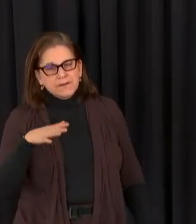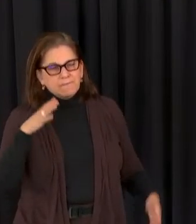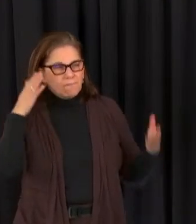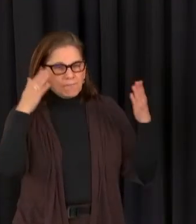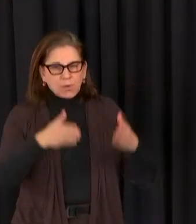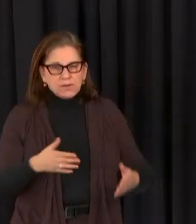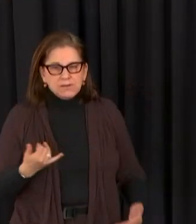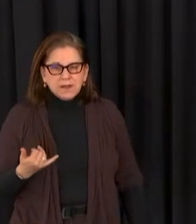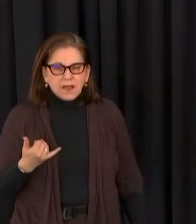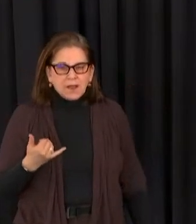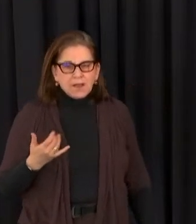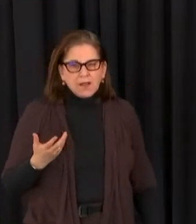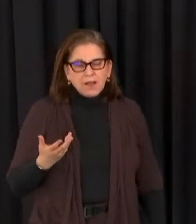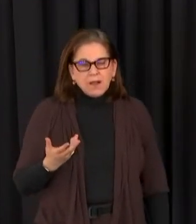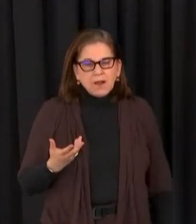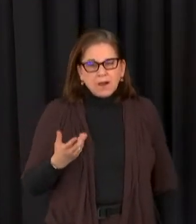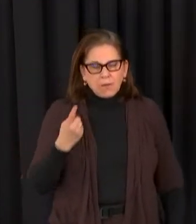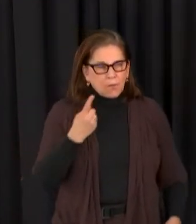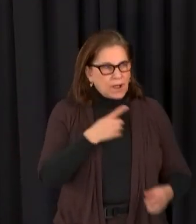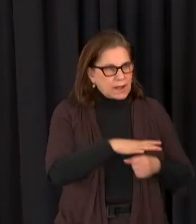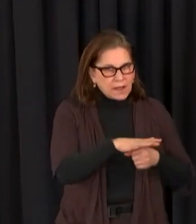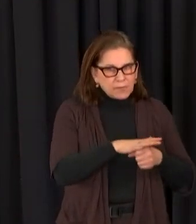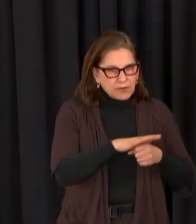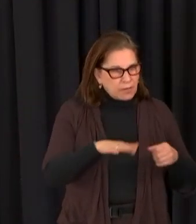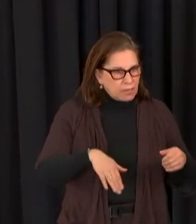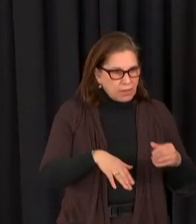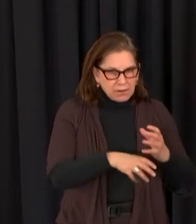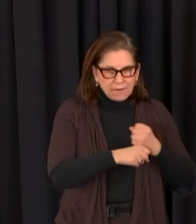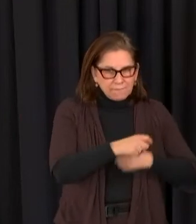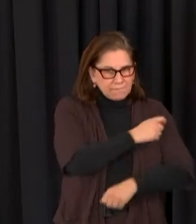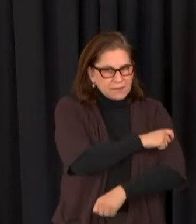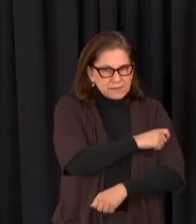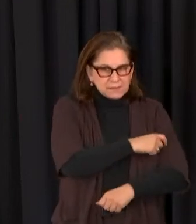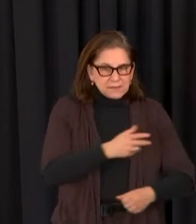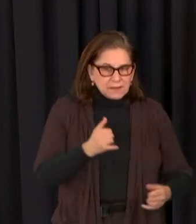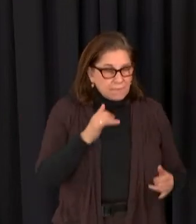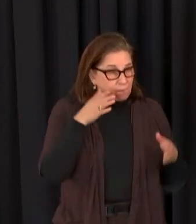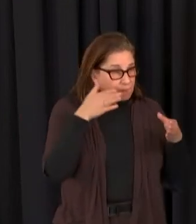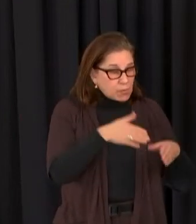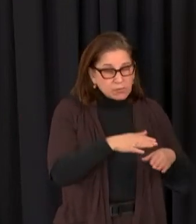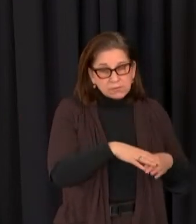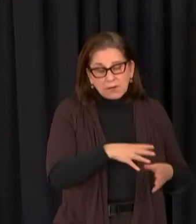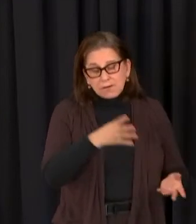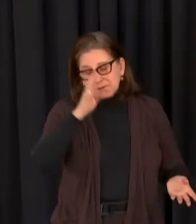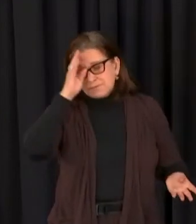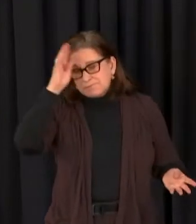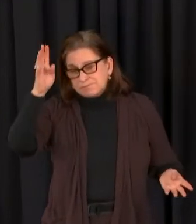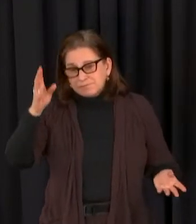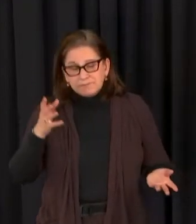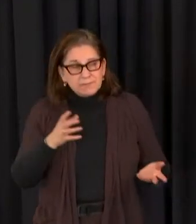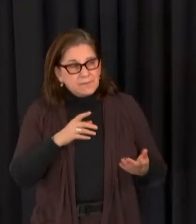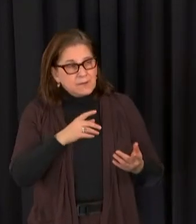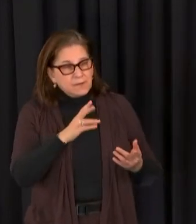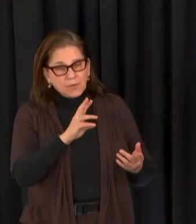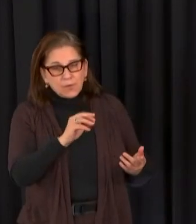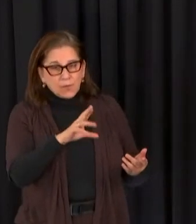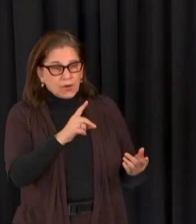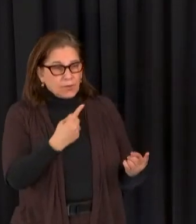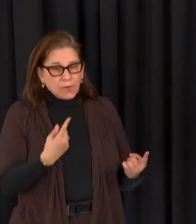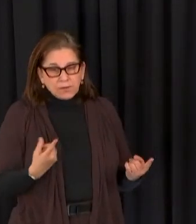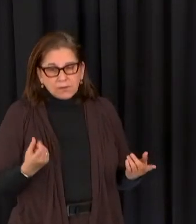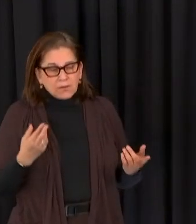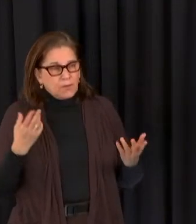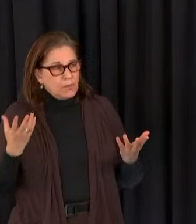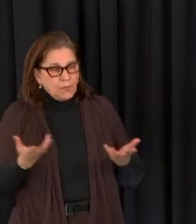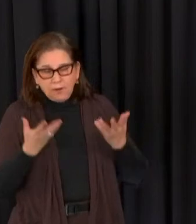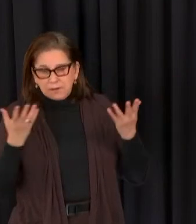if numbers are really low in one neighborhood and you're not getting a lot of people who are pre-registering, you might need to focus, for example, vaccine buddy initiatives or